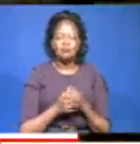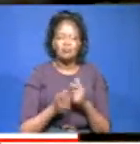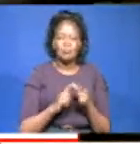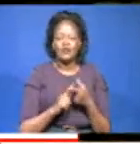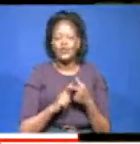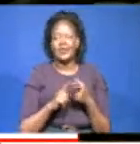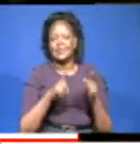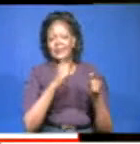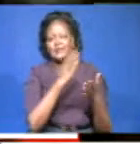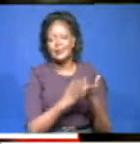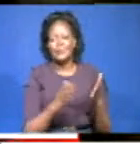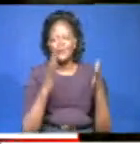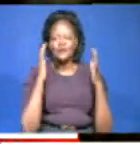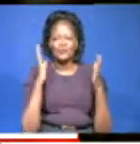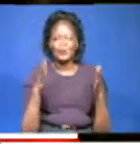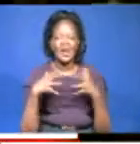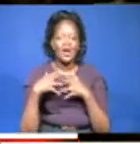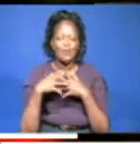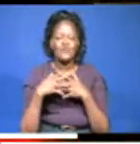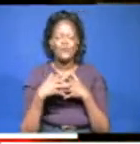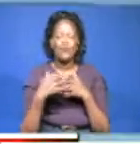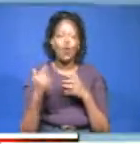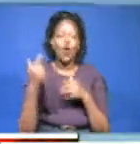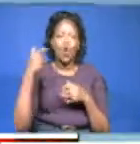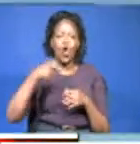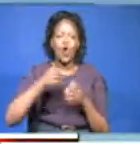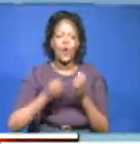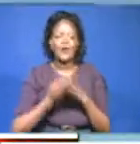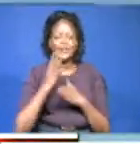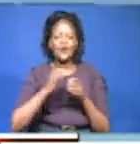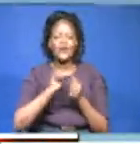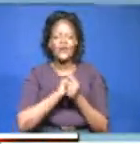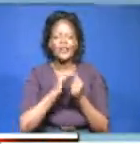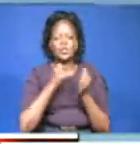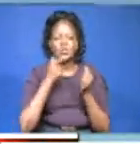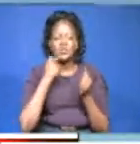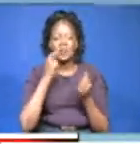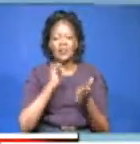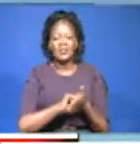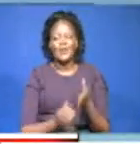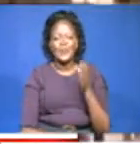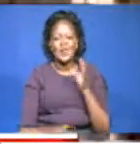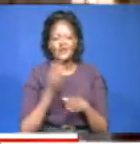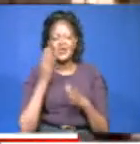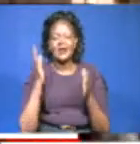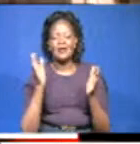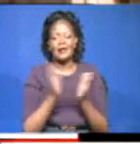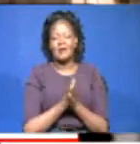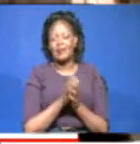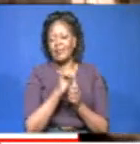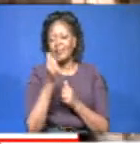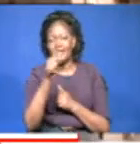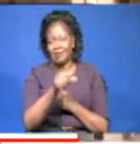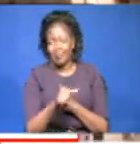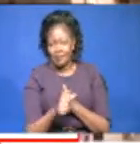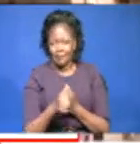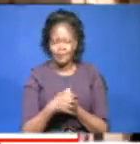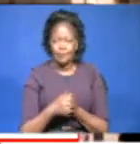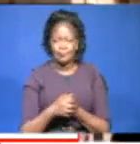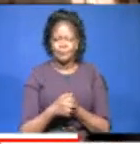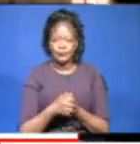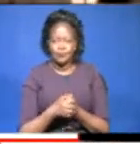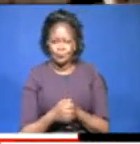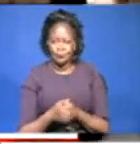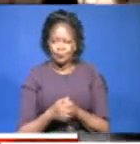some of the largest U.S. oil producers on Friday signaled that productivity and volume gains in the Permian Basin, the nation's